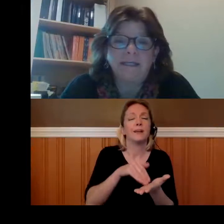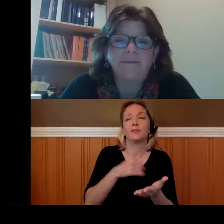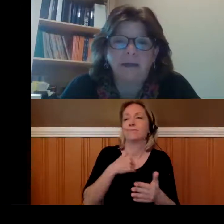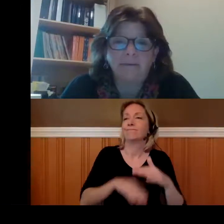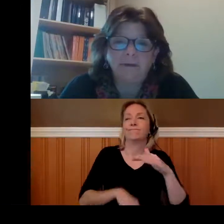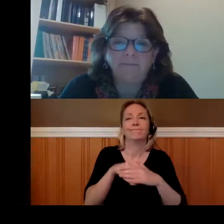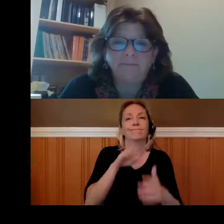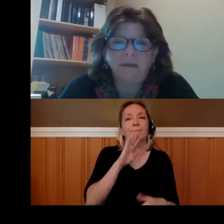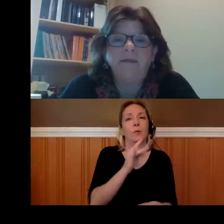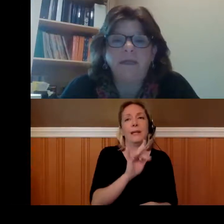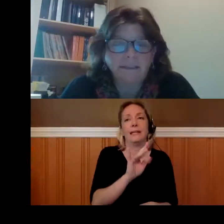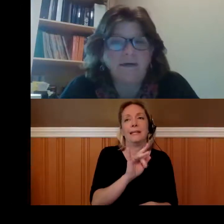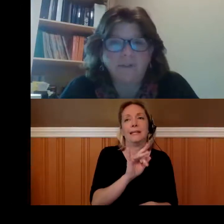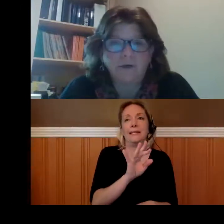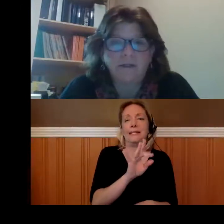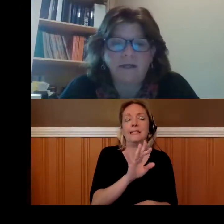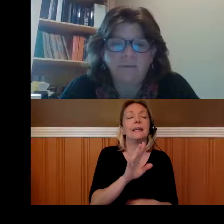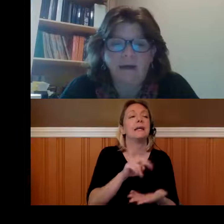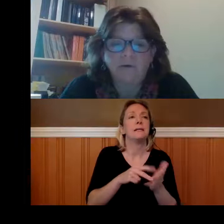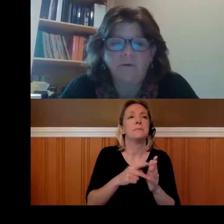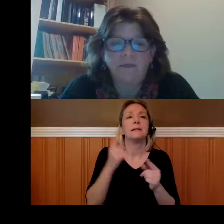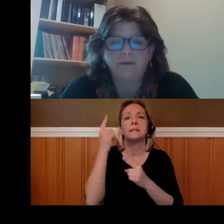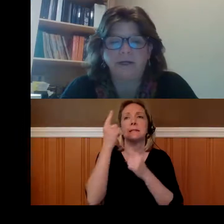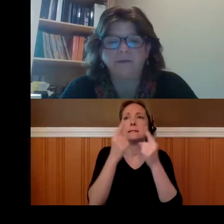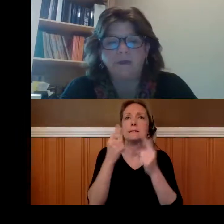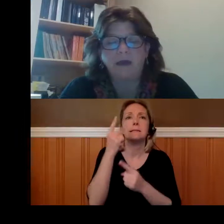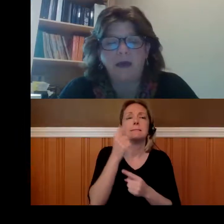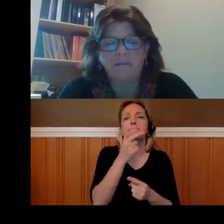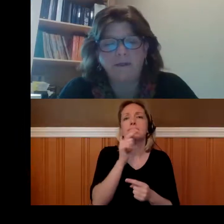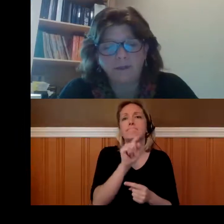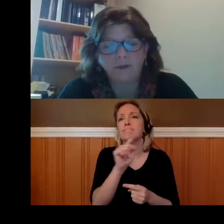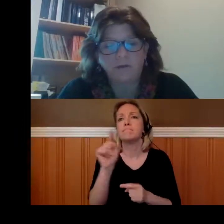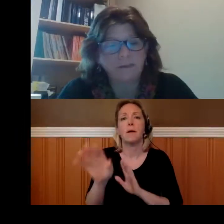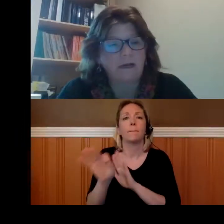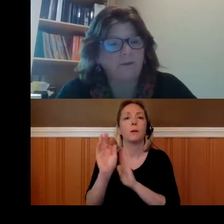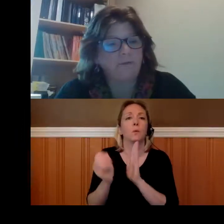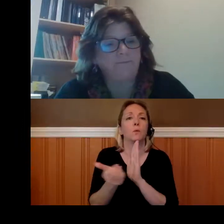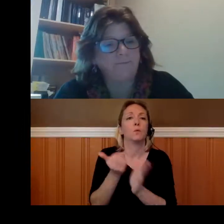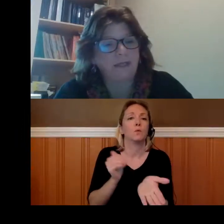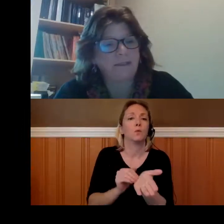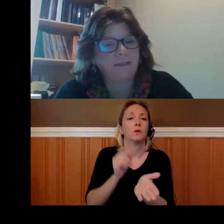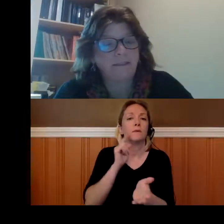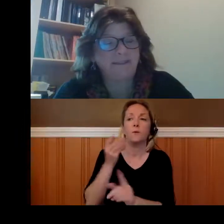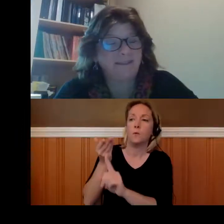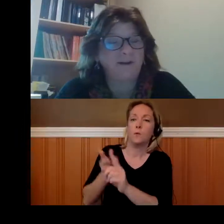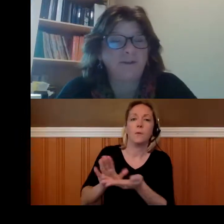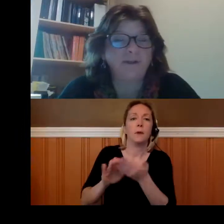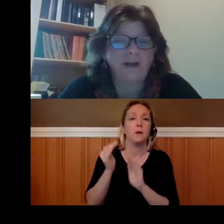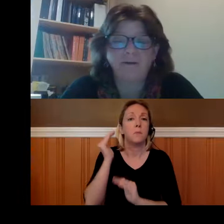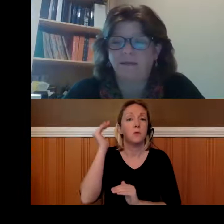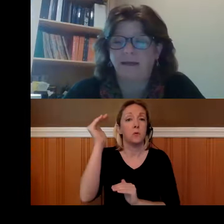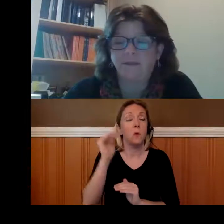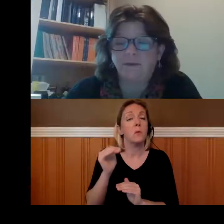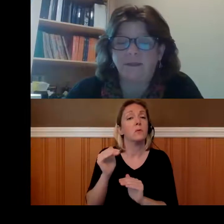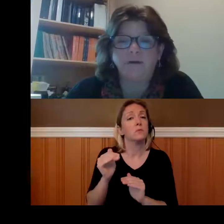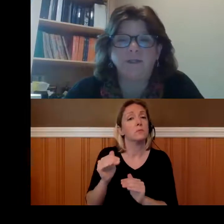limit, then it's time to start thinking about who would be your child's adult doctor. And talk to your child about that so that